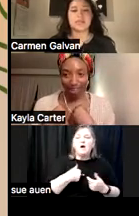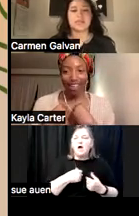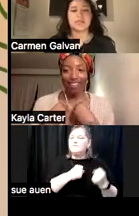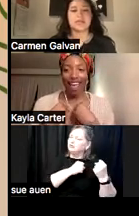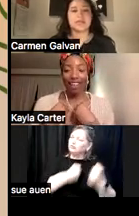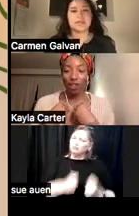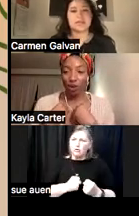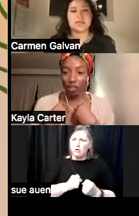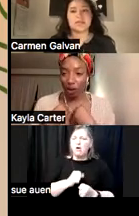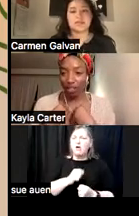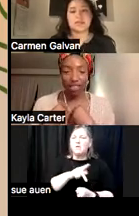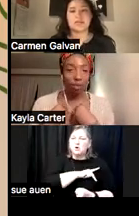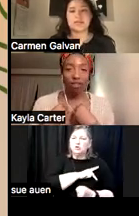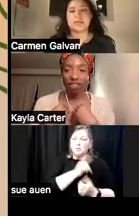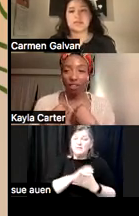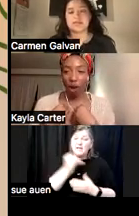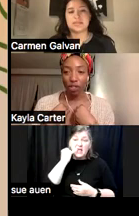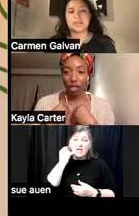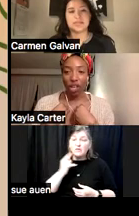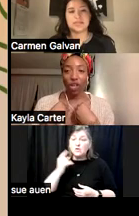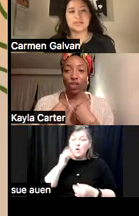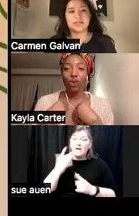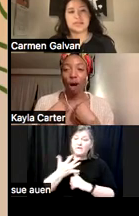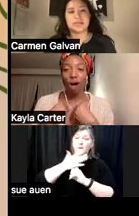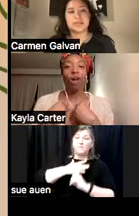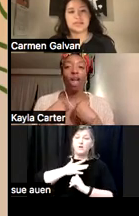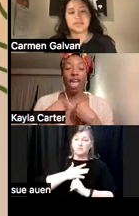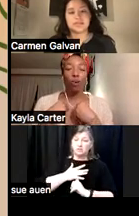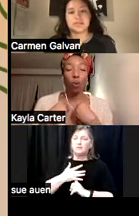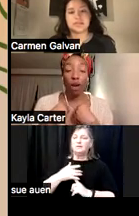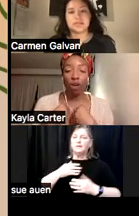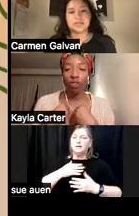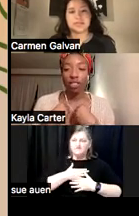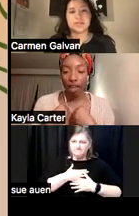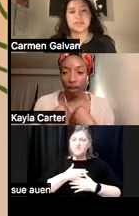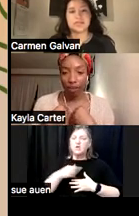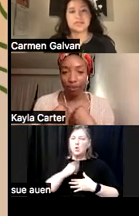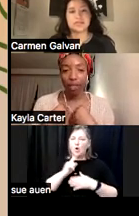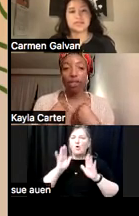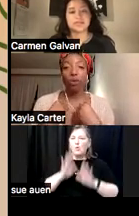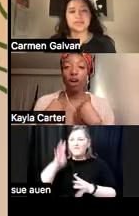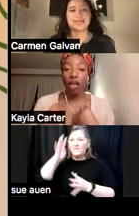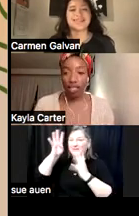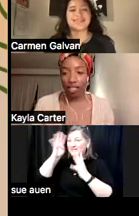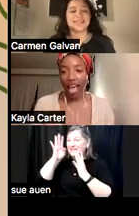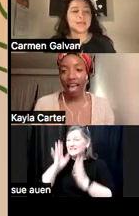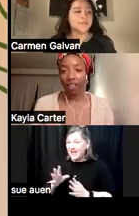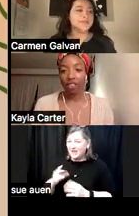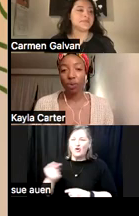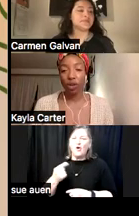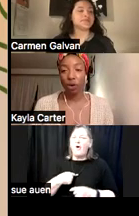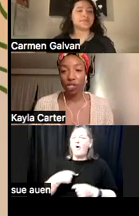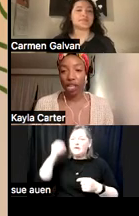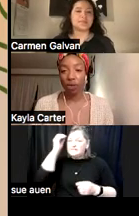belief that if you experience some level of oppression, you are a wonderful designer. You are constantly having